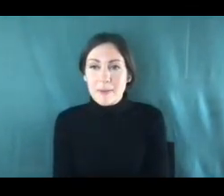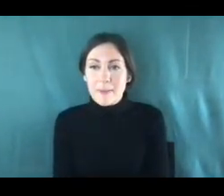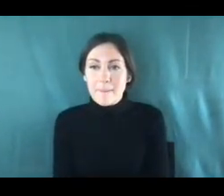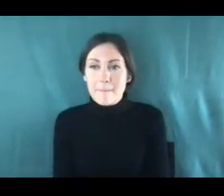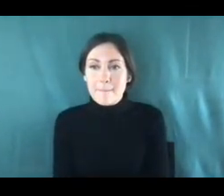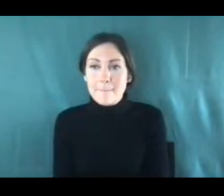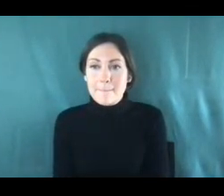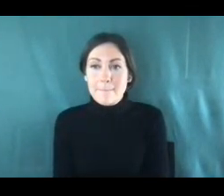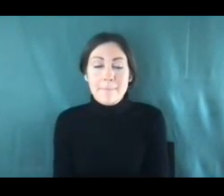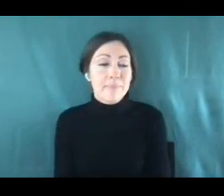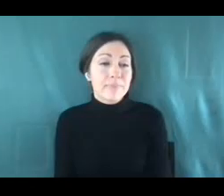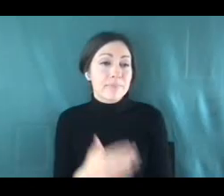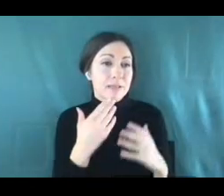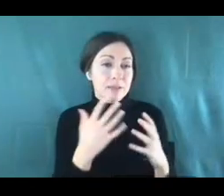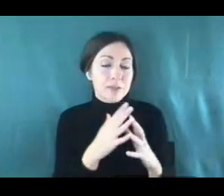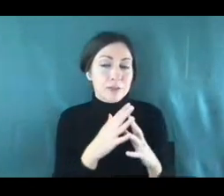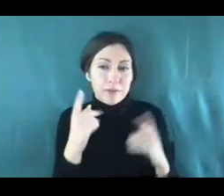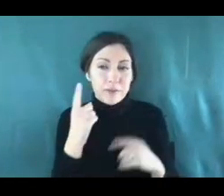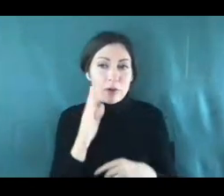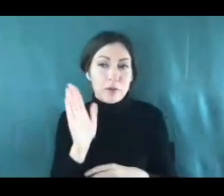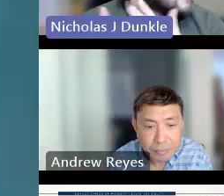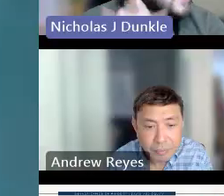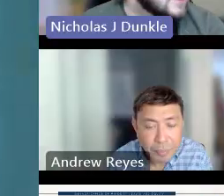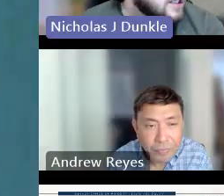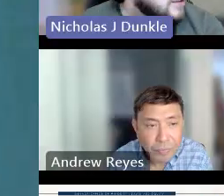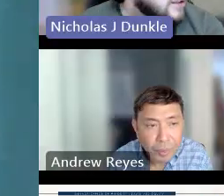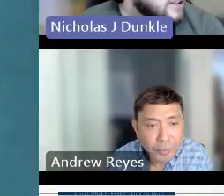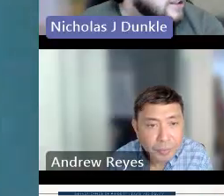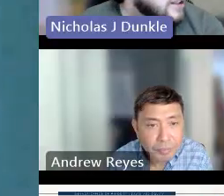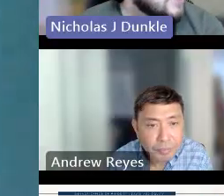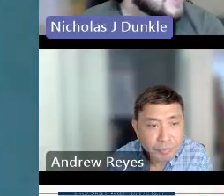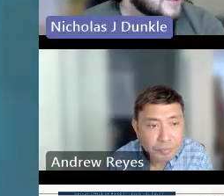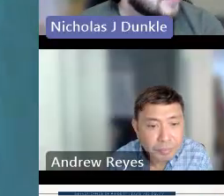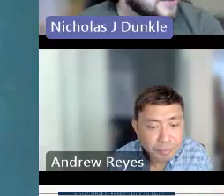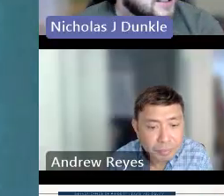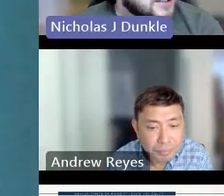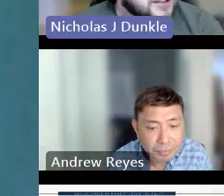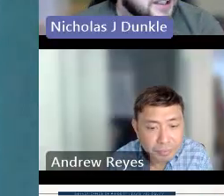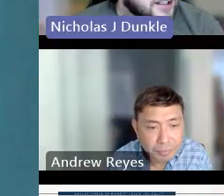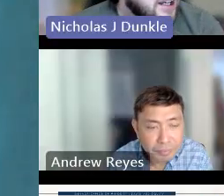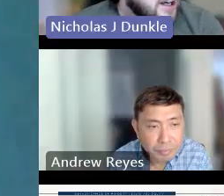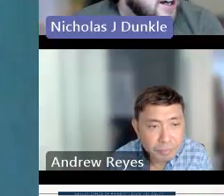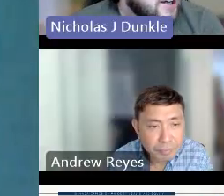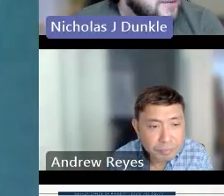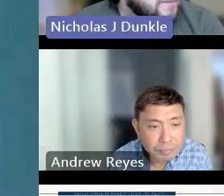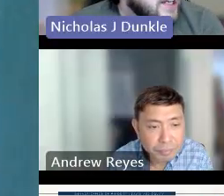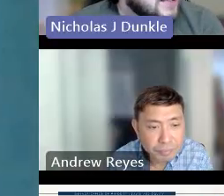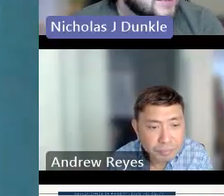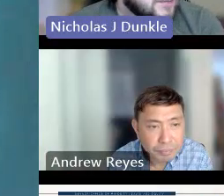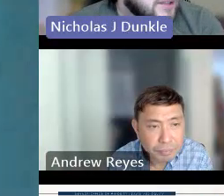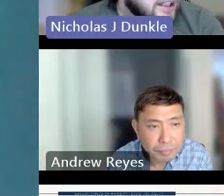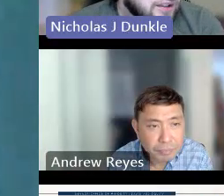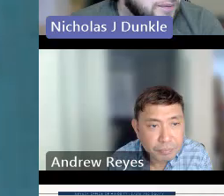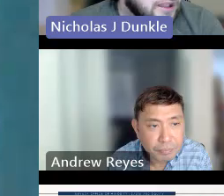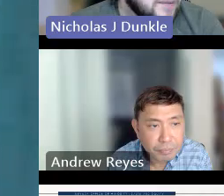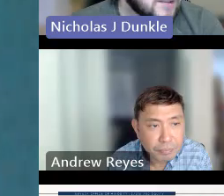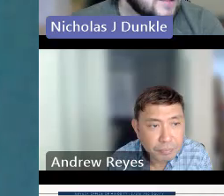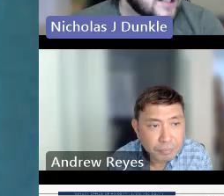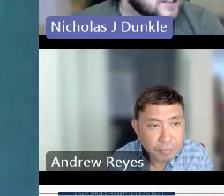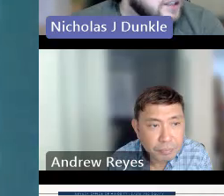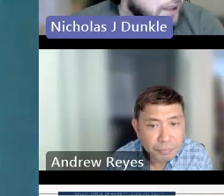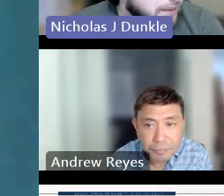Thank you so much for your presentation, Ms. Fox. Very informative and a lot of really great work that you're doing. At this time, I'd like to